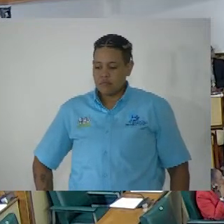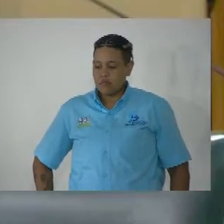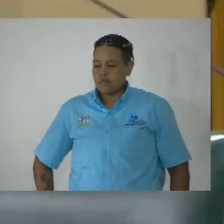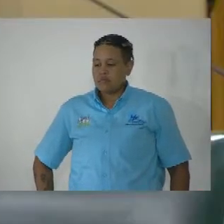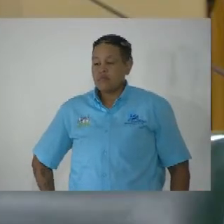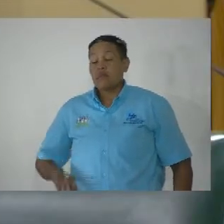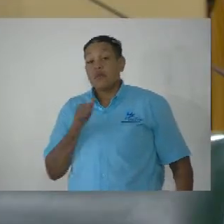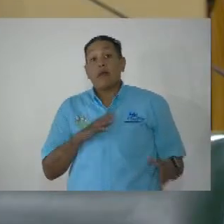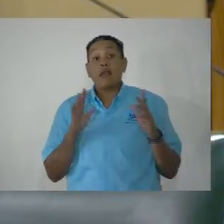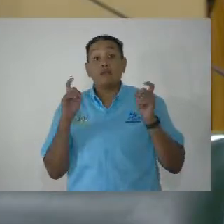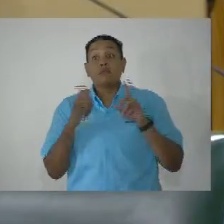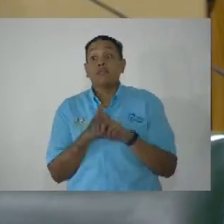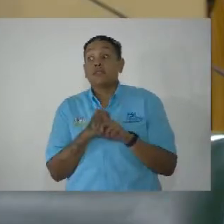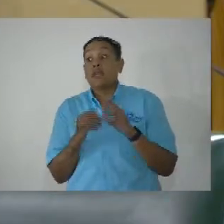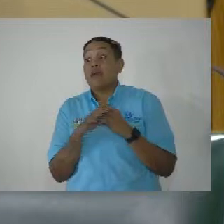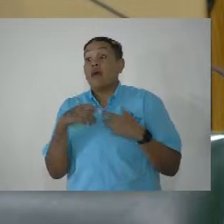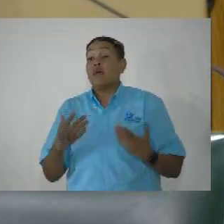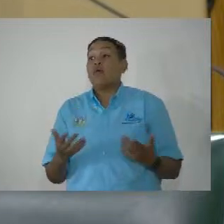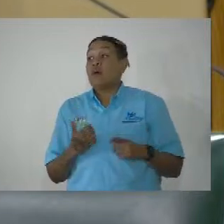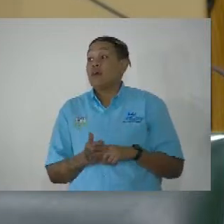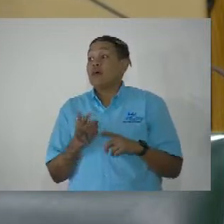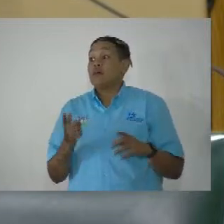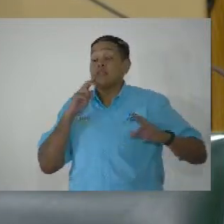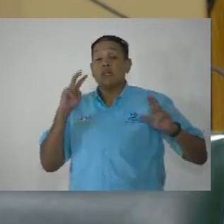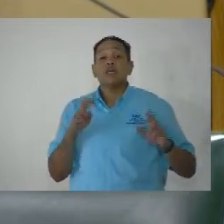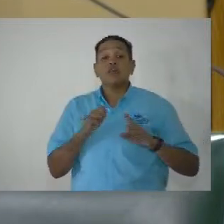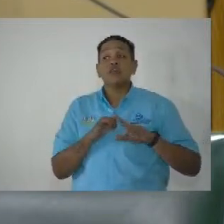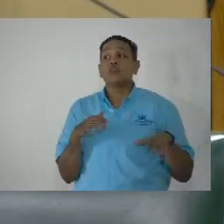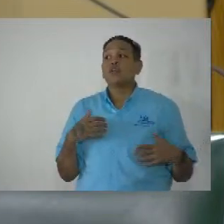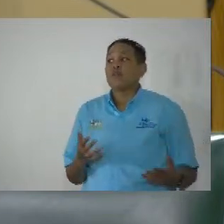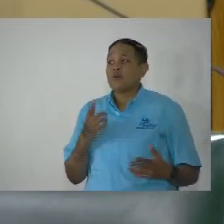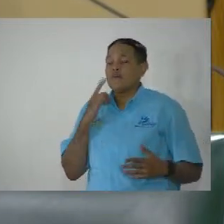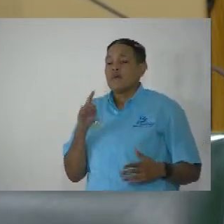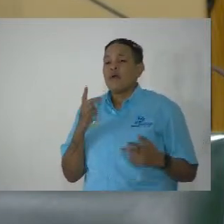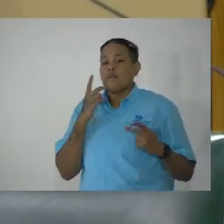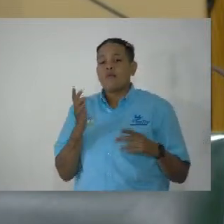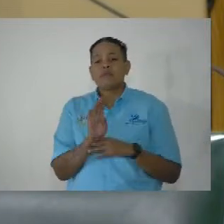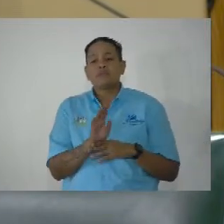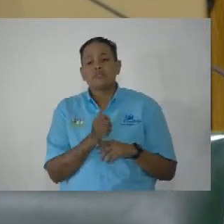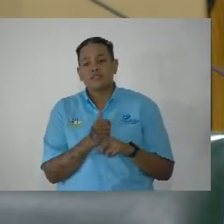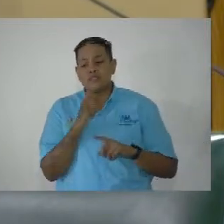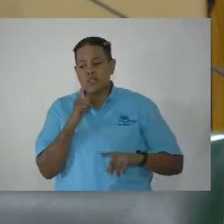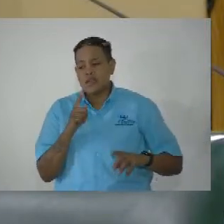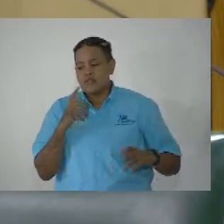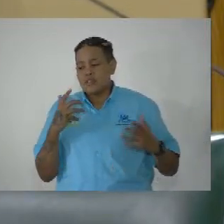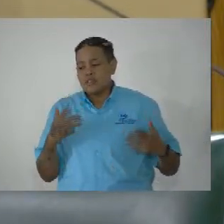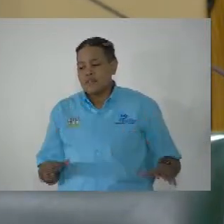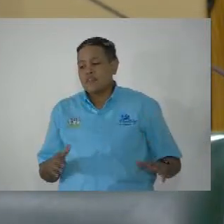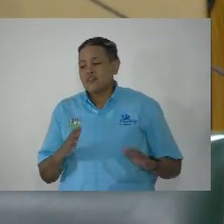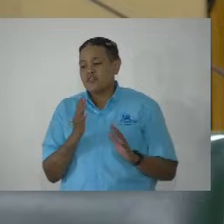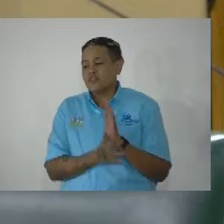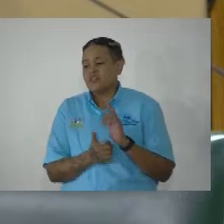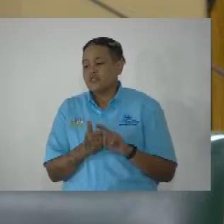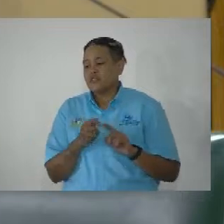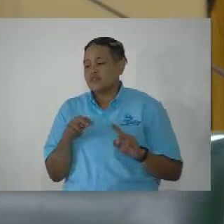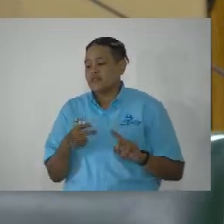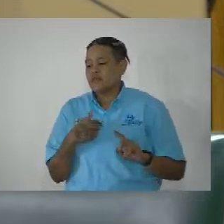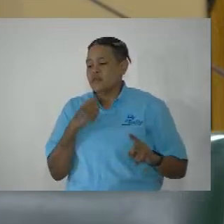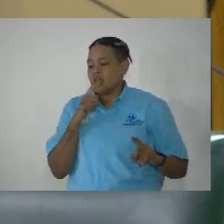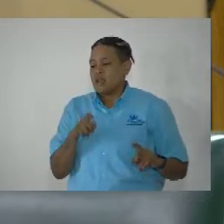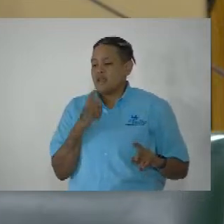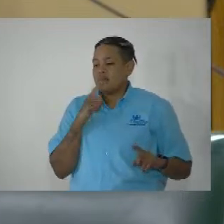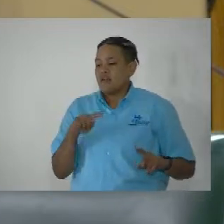Madam Speaker, the matter for public business has been exhausted in this context. We therefore